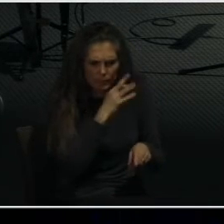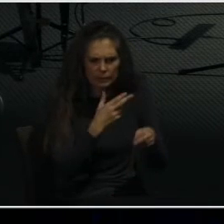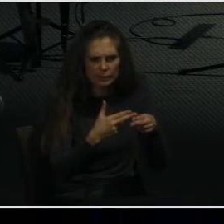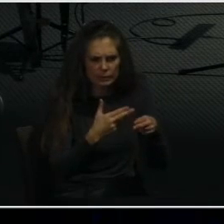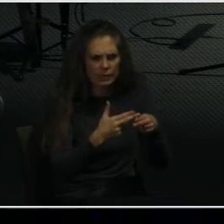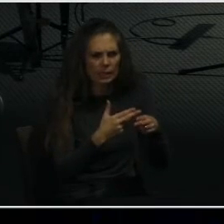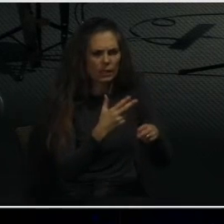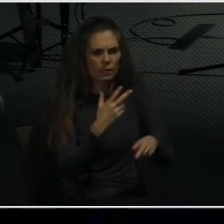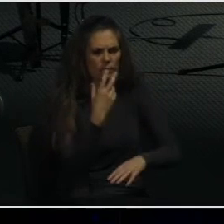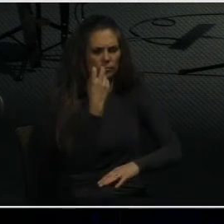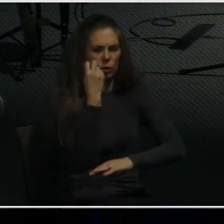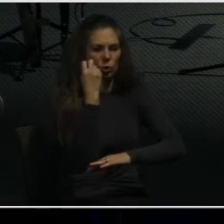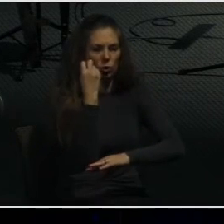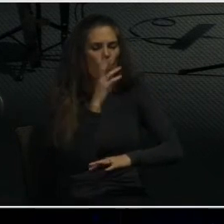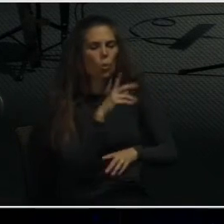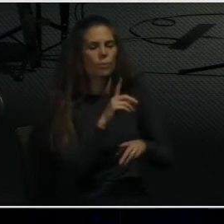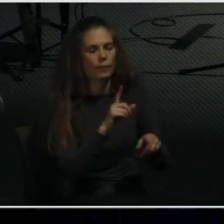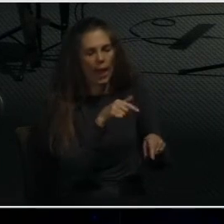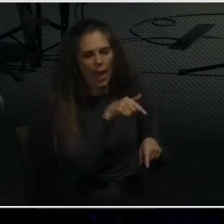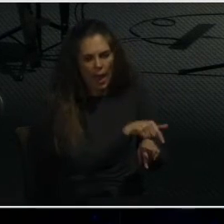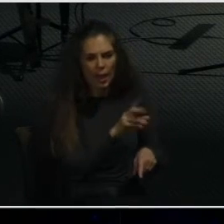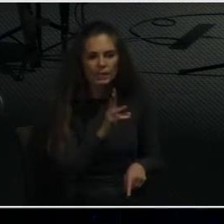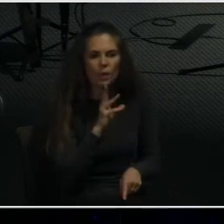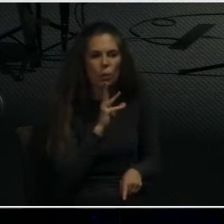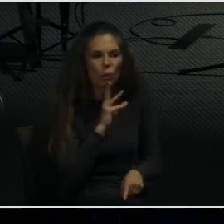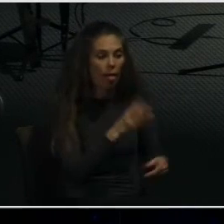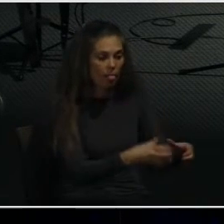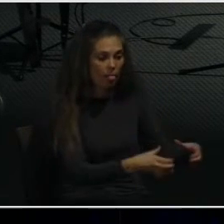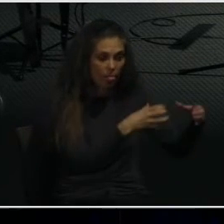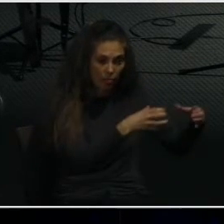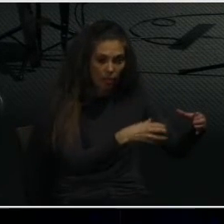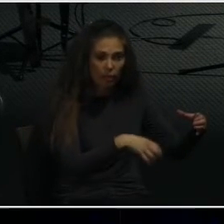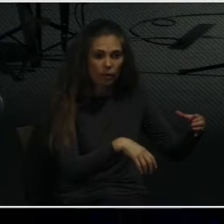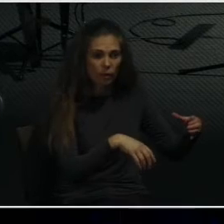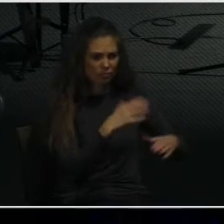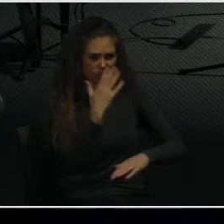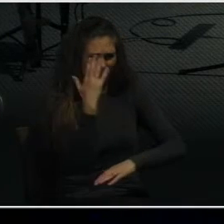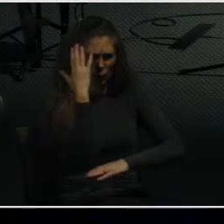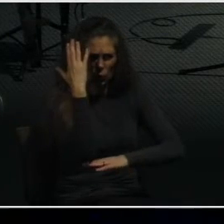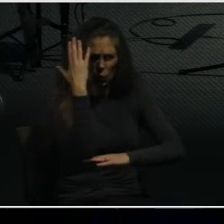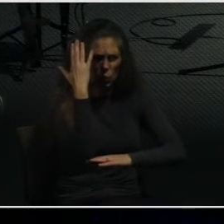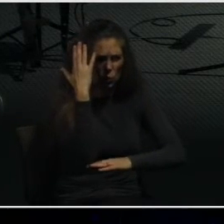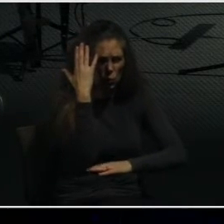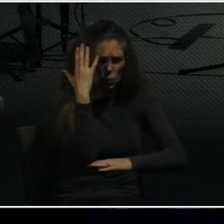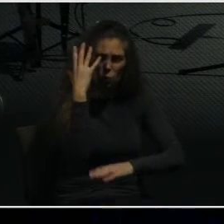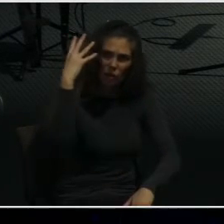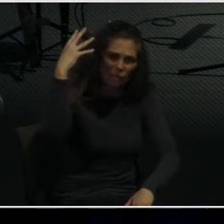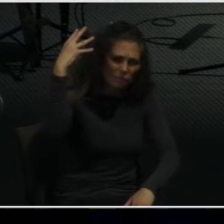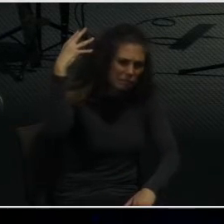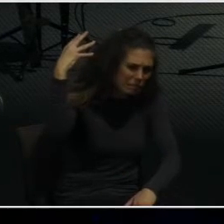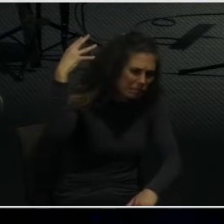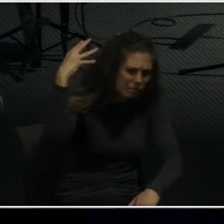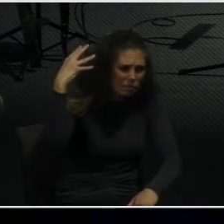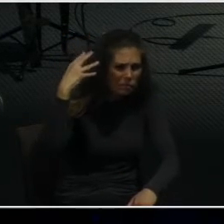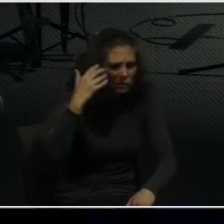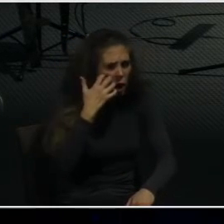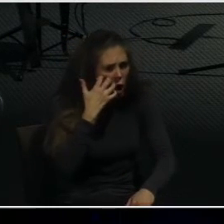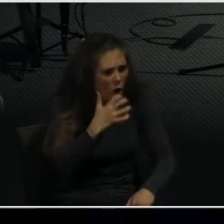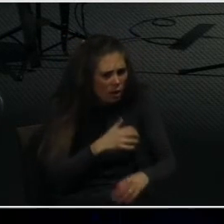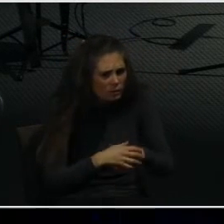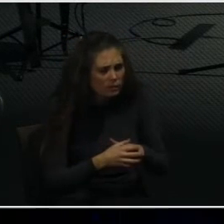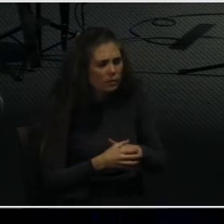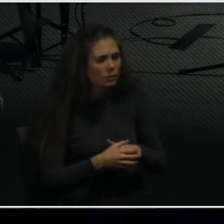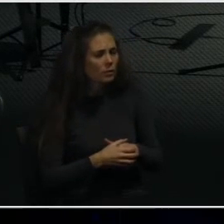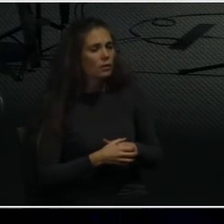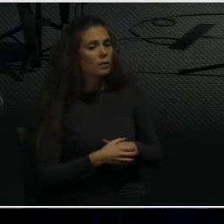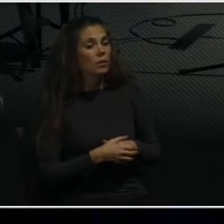the hottest part of the day. And she comes probably at that time hoping no one else is at the well,